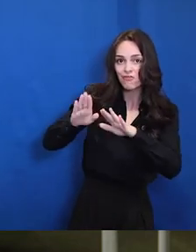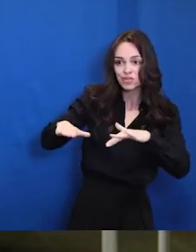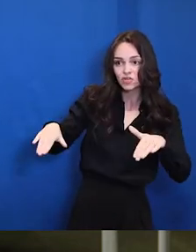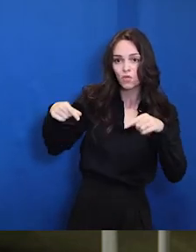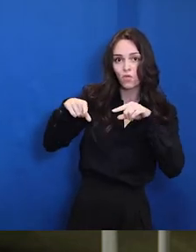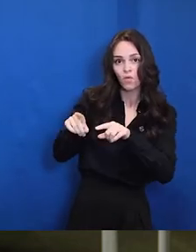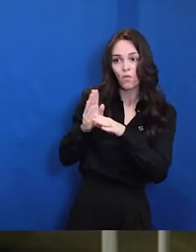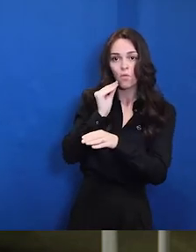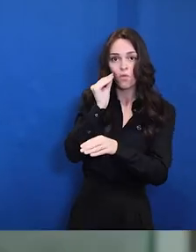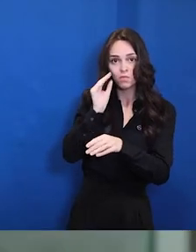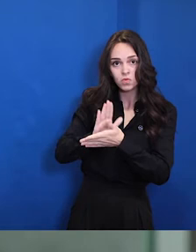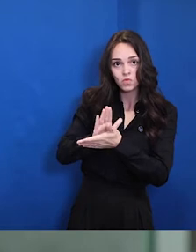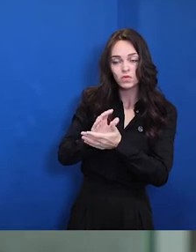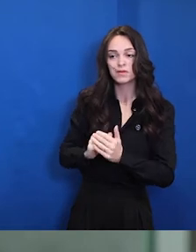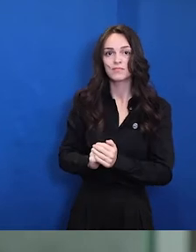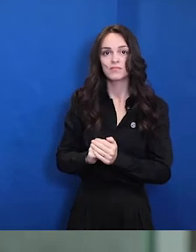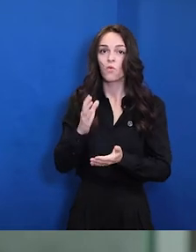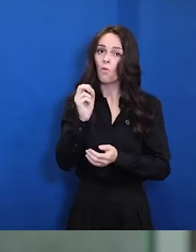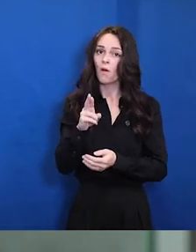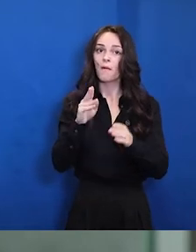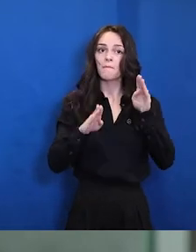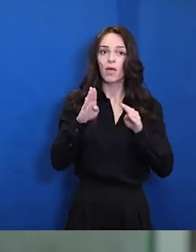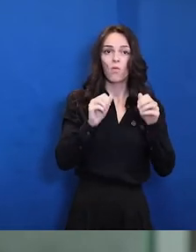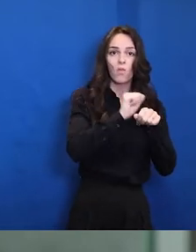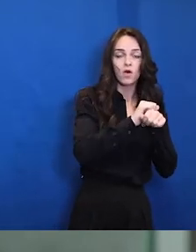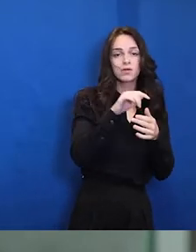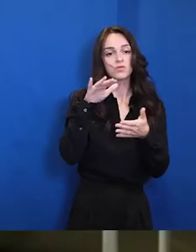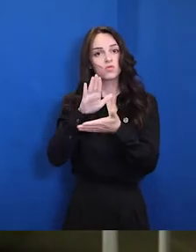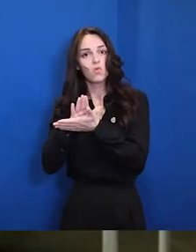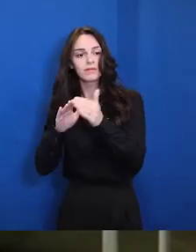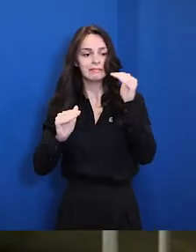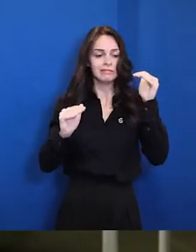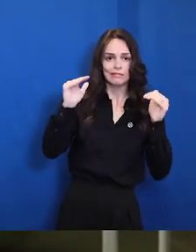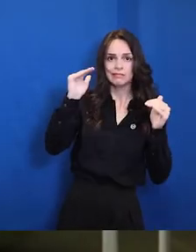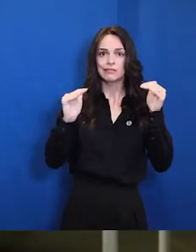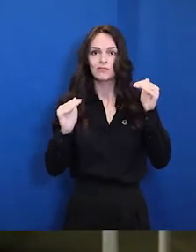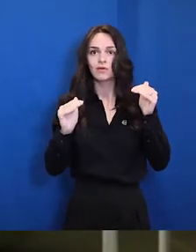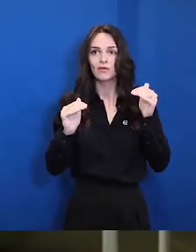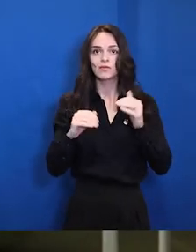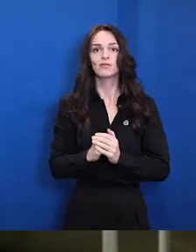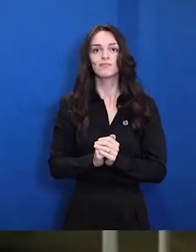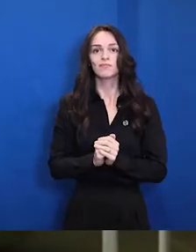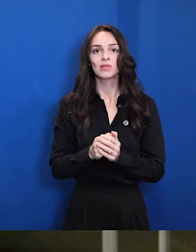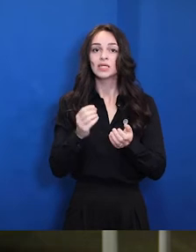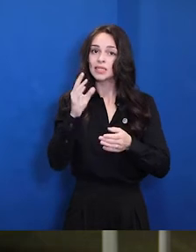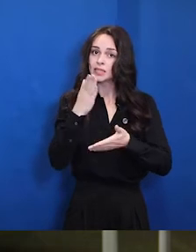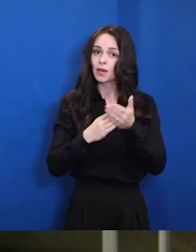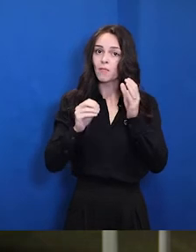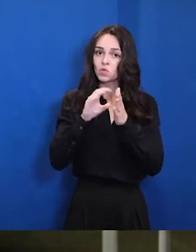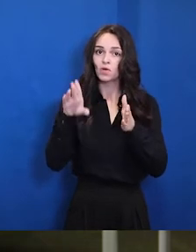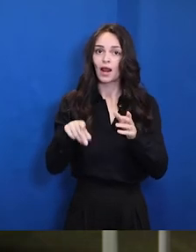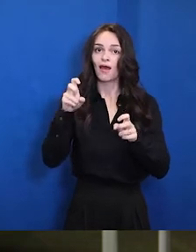while taking the class. Some had to balance work and study. Overseas students had to either get